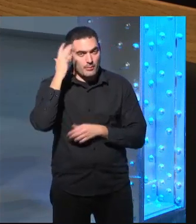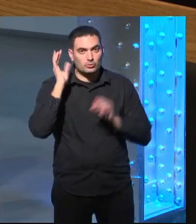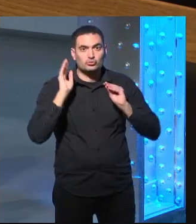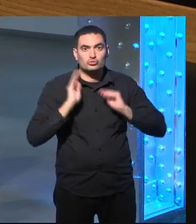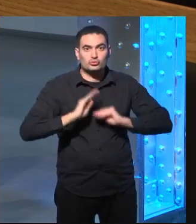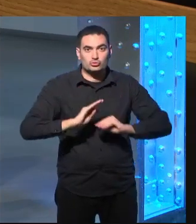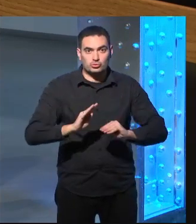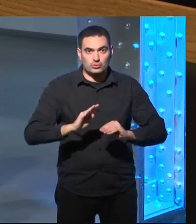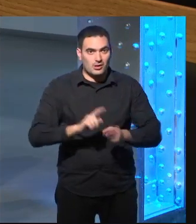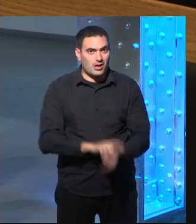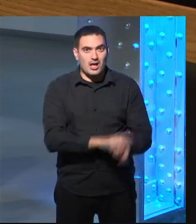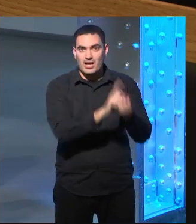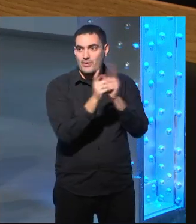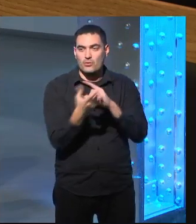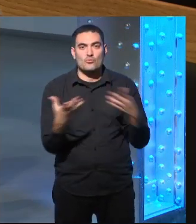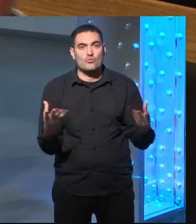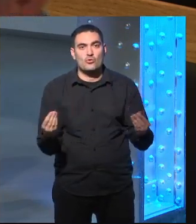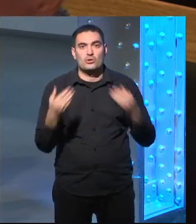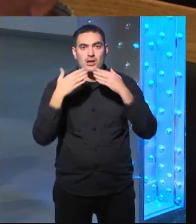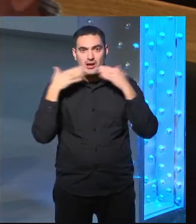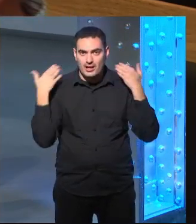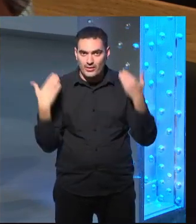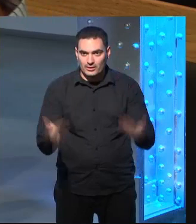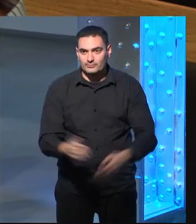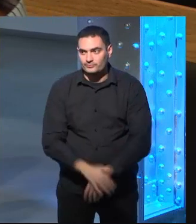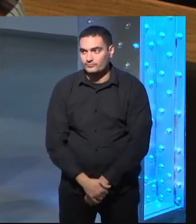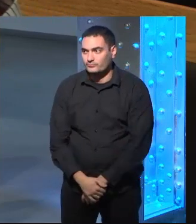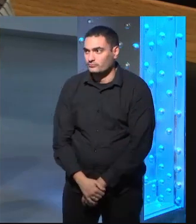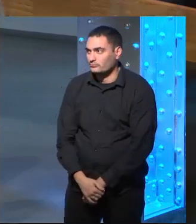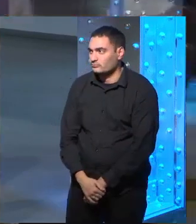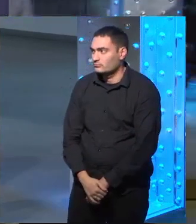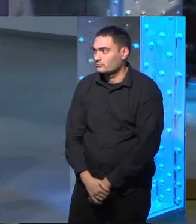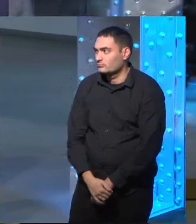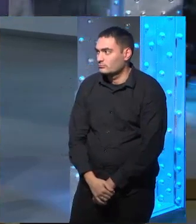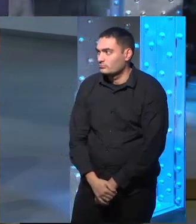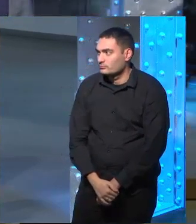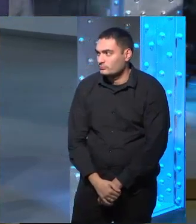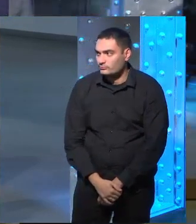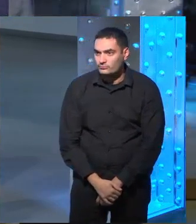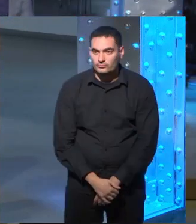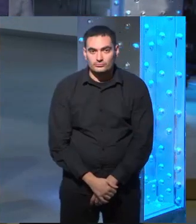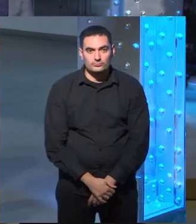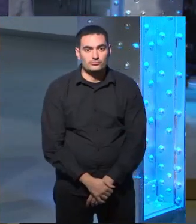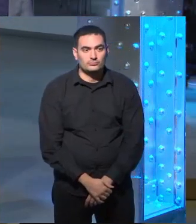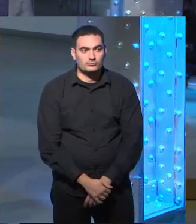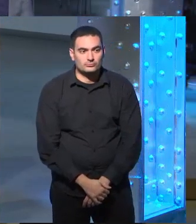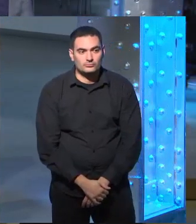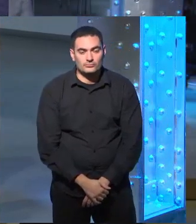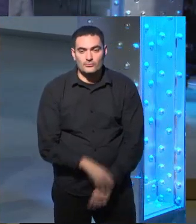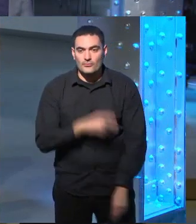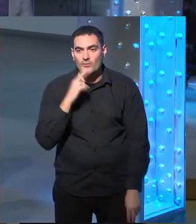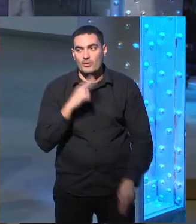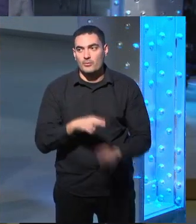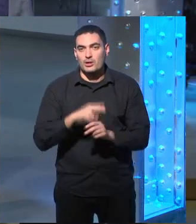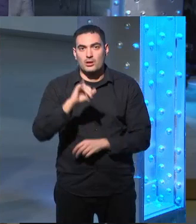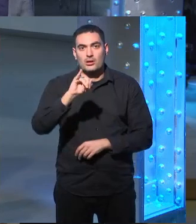We need to understand that a child is handling digital media and supports more easily than his or her